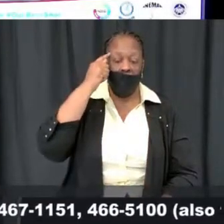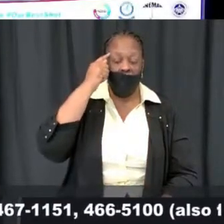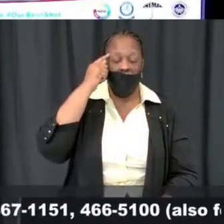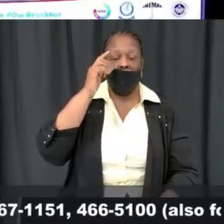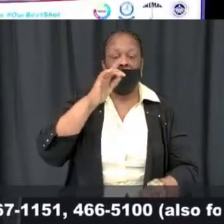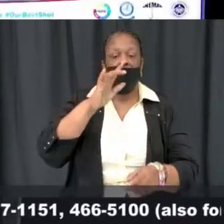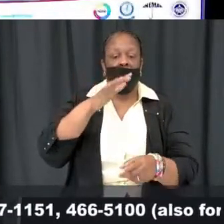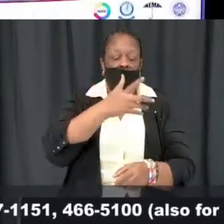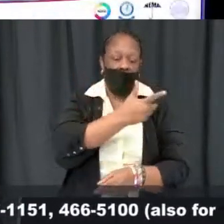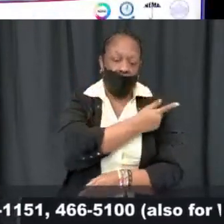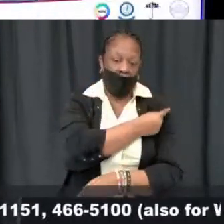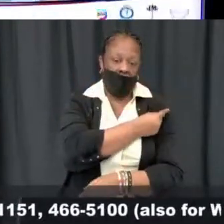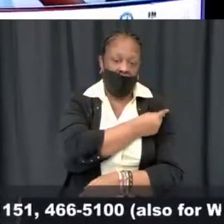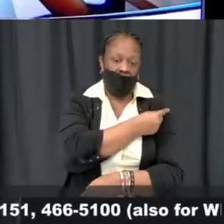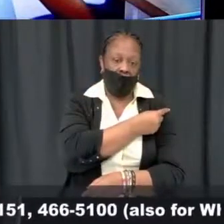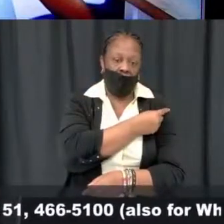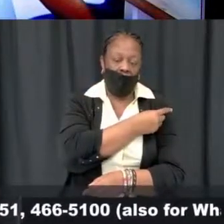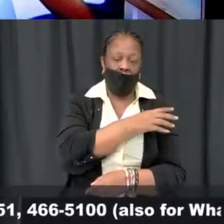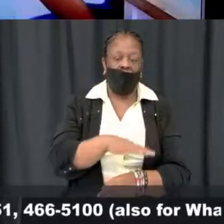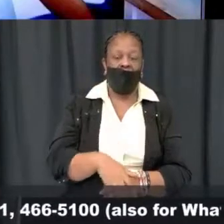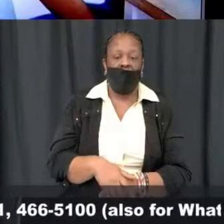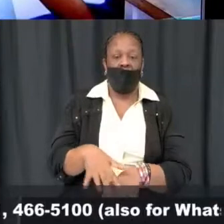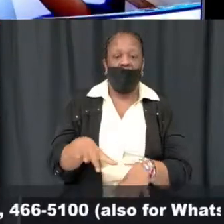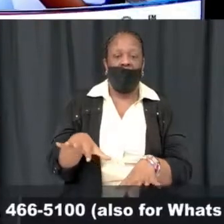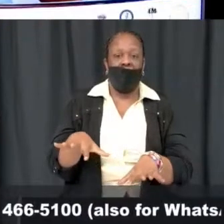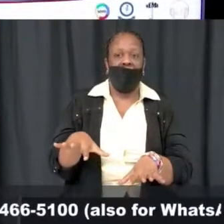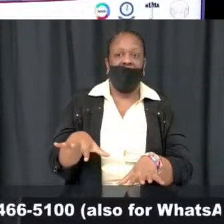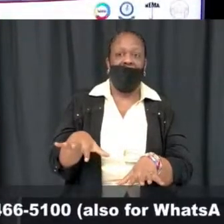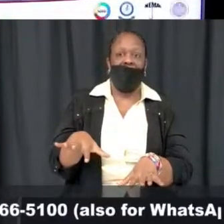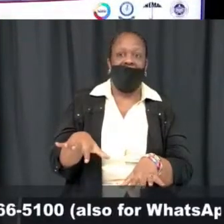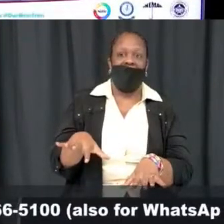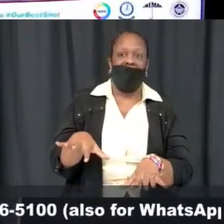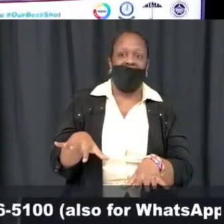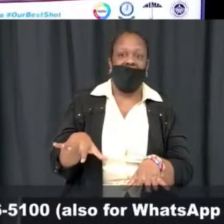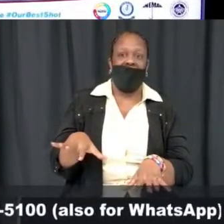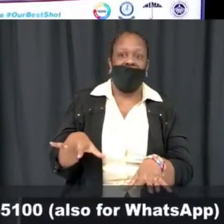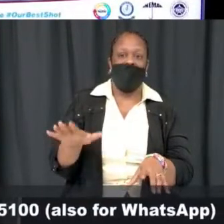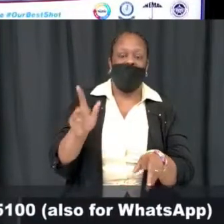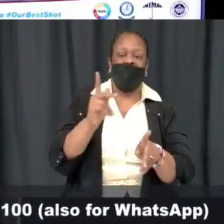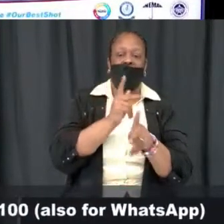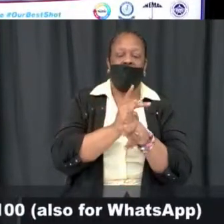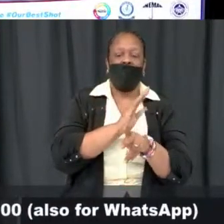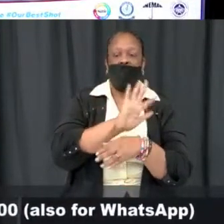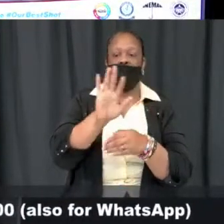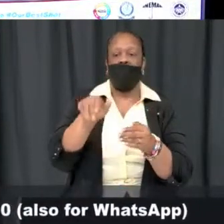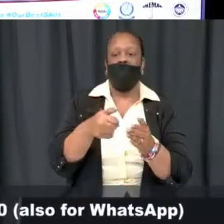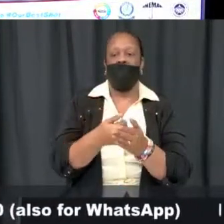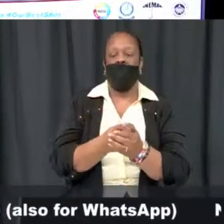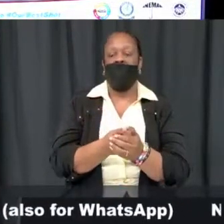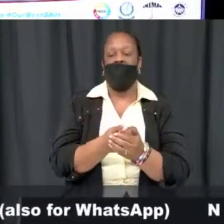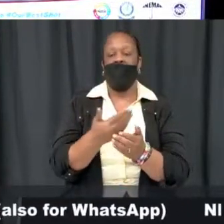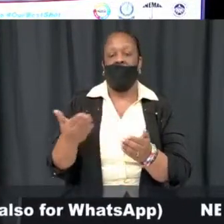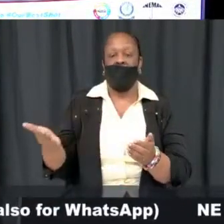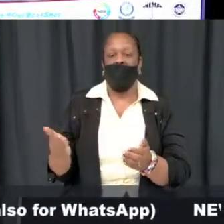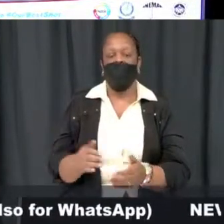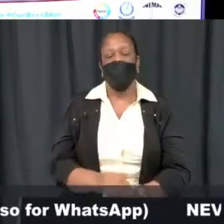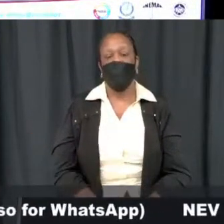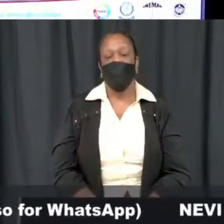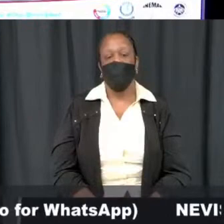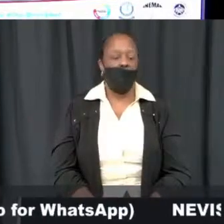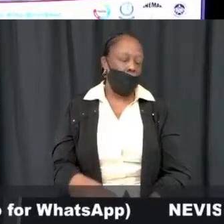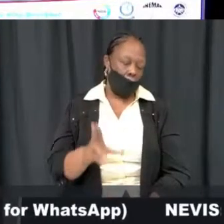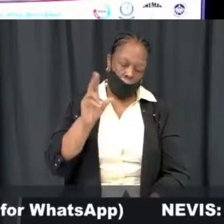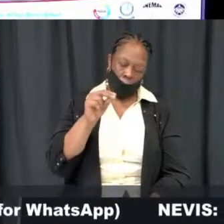to understand. But being fully vaccinated gives you the best fighting chance, because it can